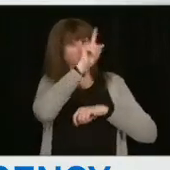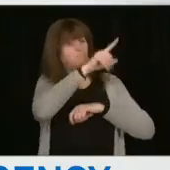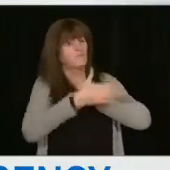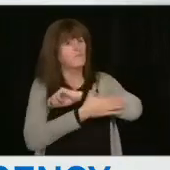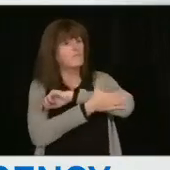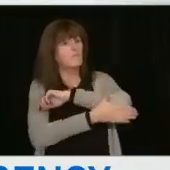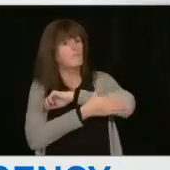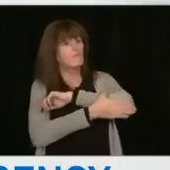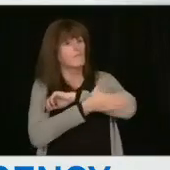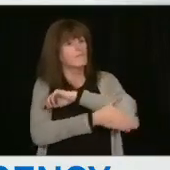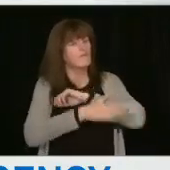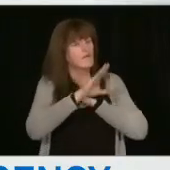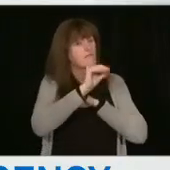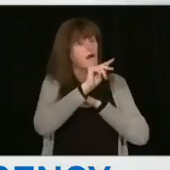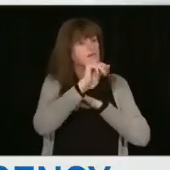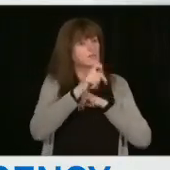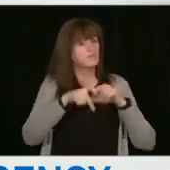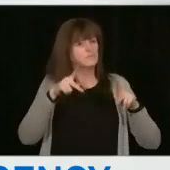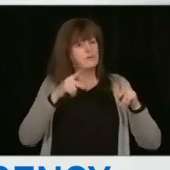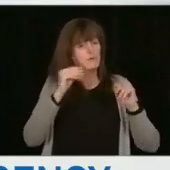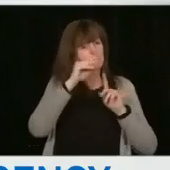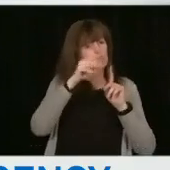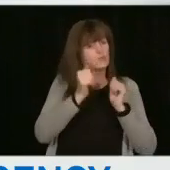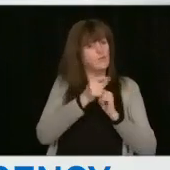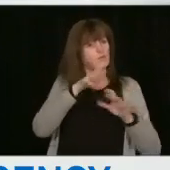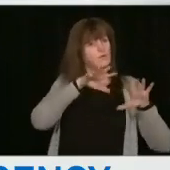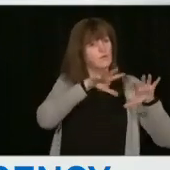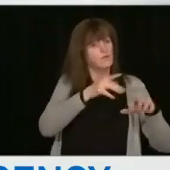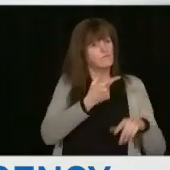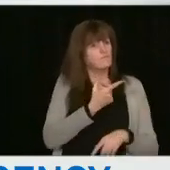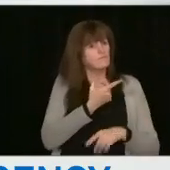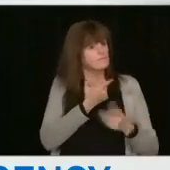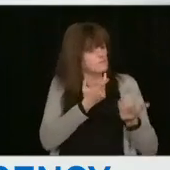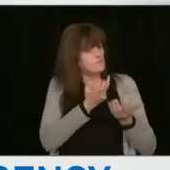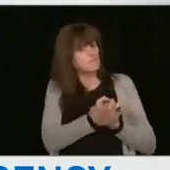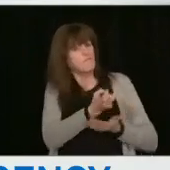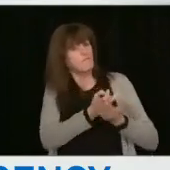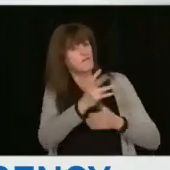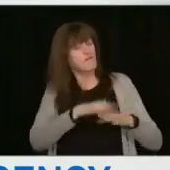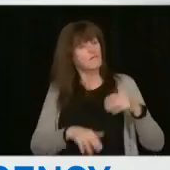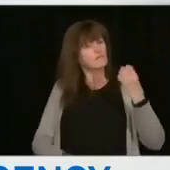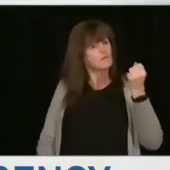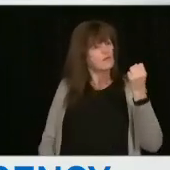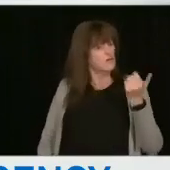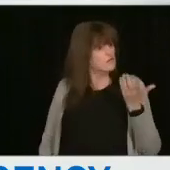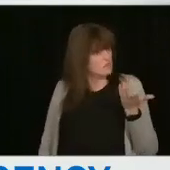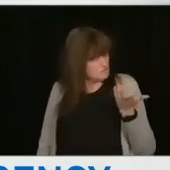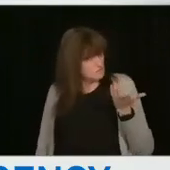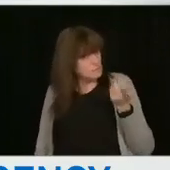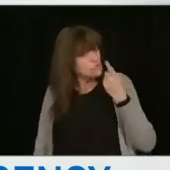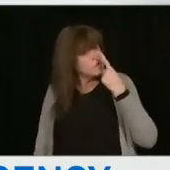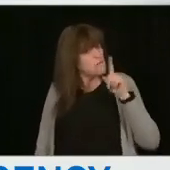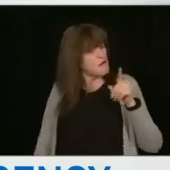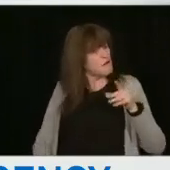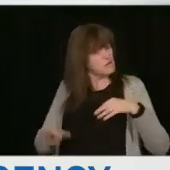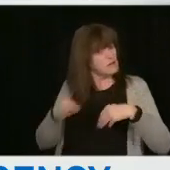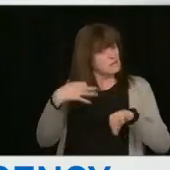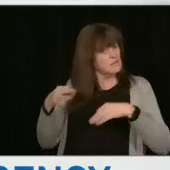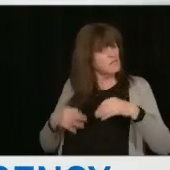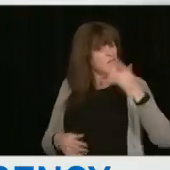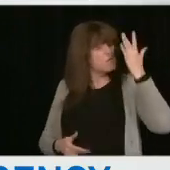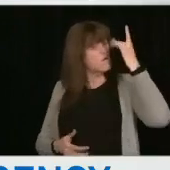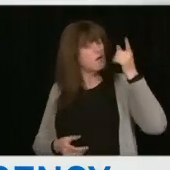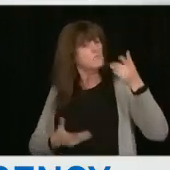U.S. ambassadors, the governor, the prime minister, around the clock. Make no mistake, I have